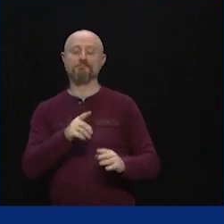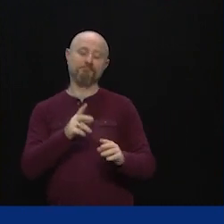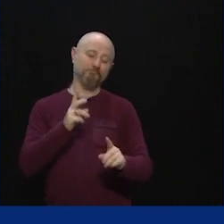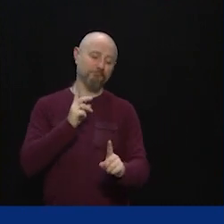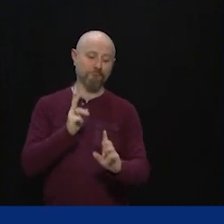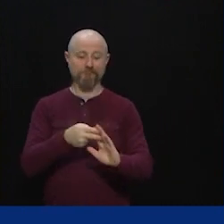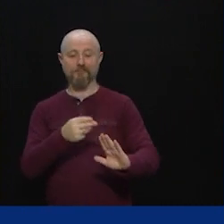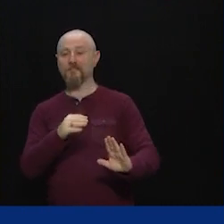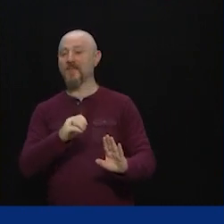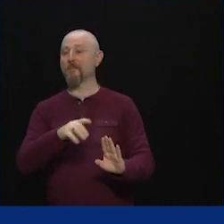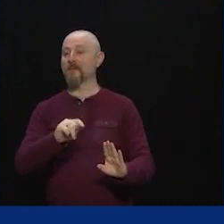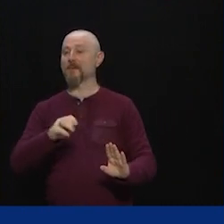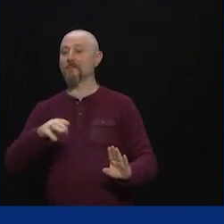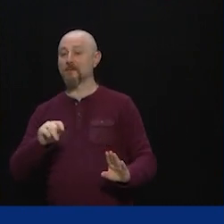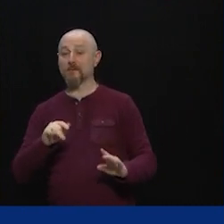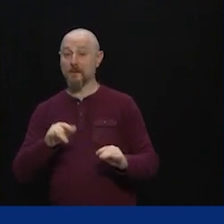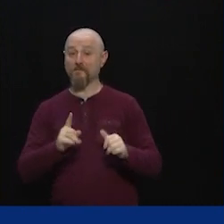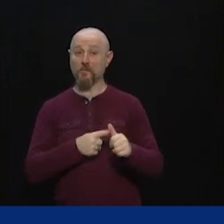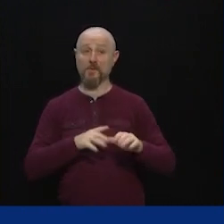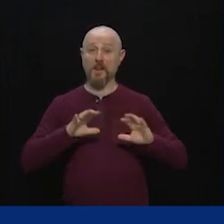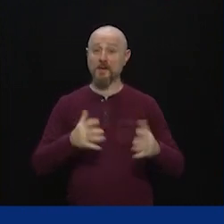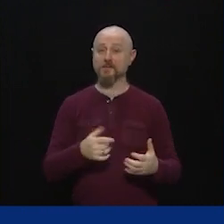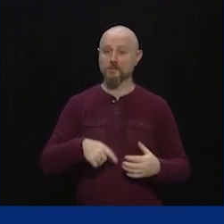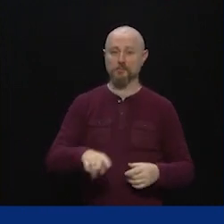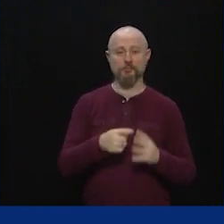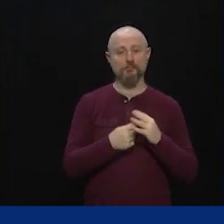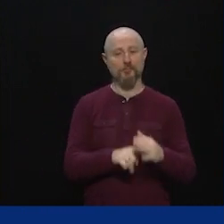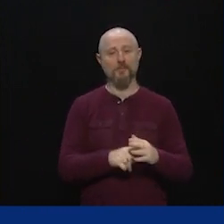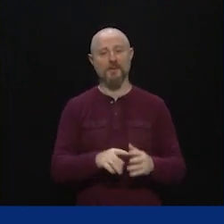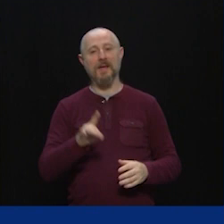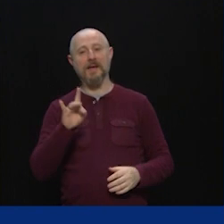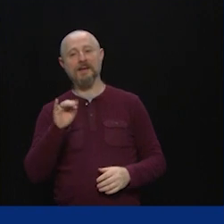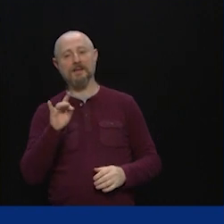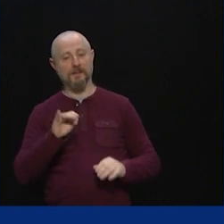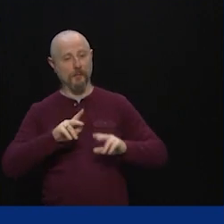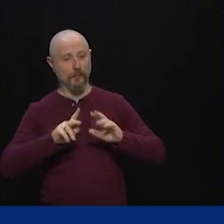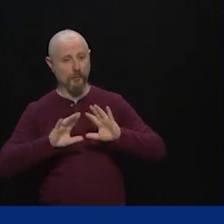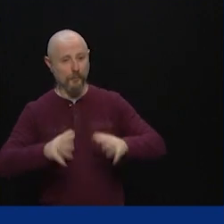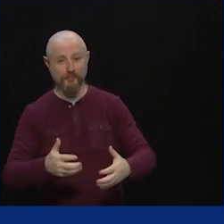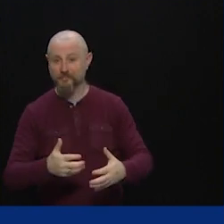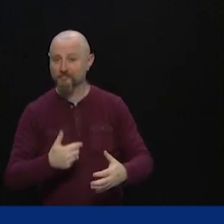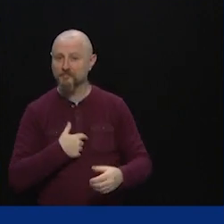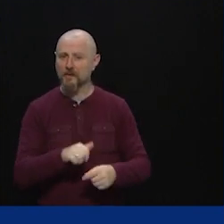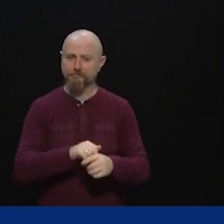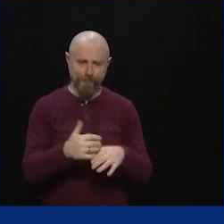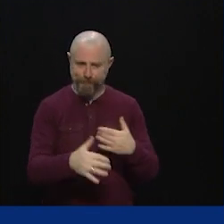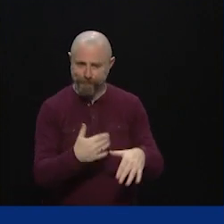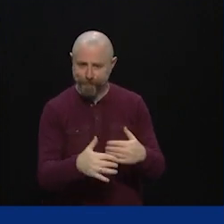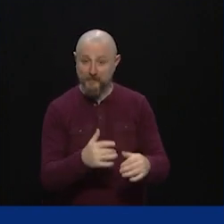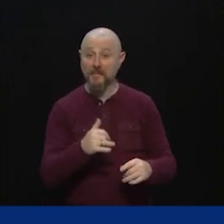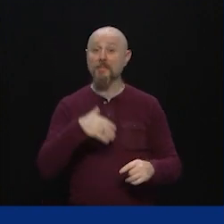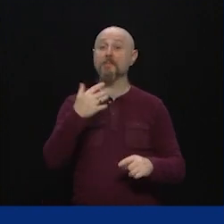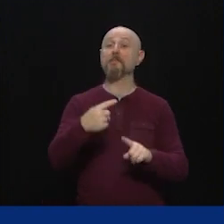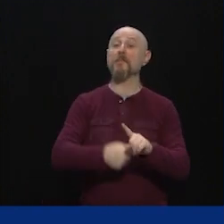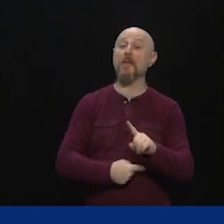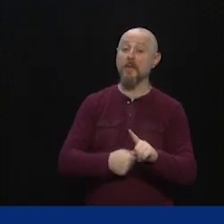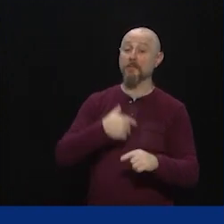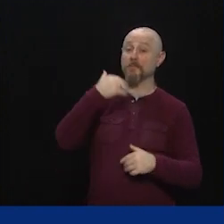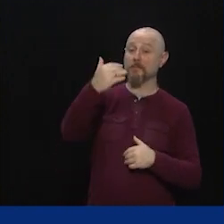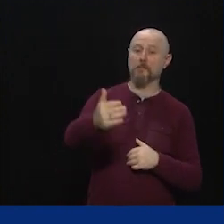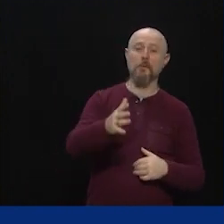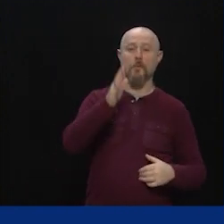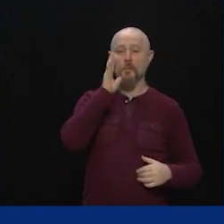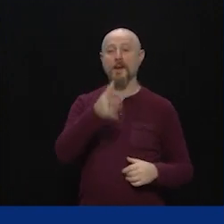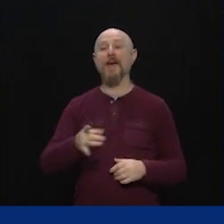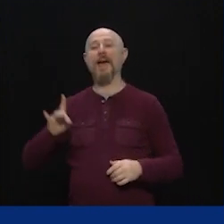about 80 individuals. Smaller class, we'll get that ramped up, but then have them available literally in 1 month. 1 month from now, I'll have 80 more people I can deploy.